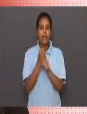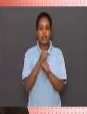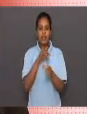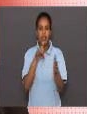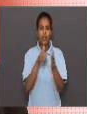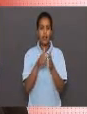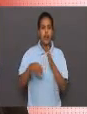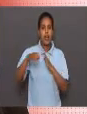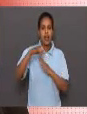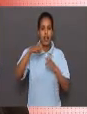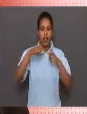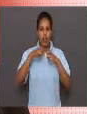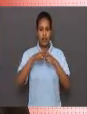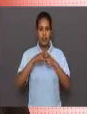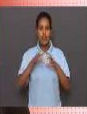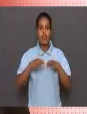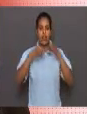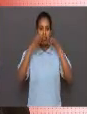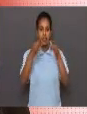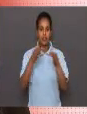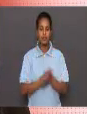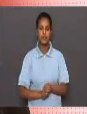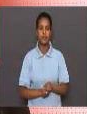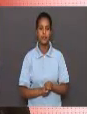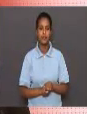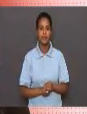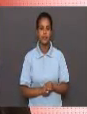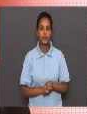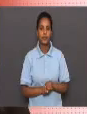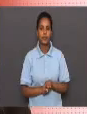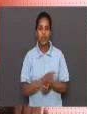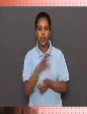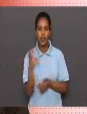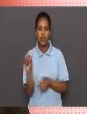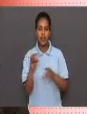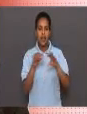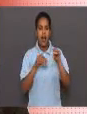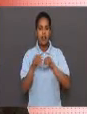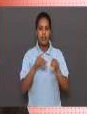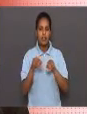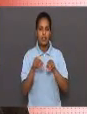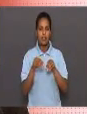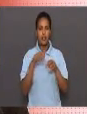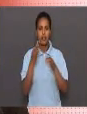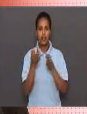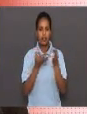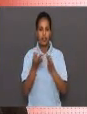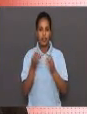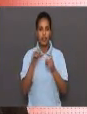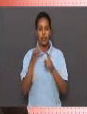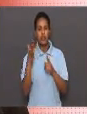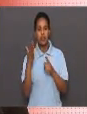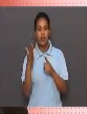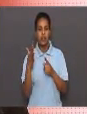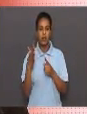it electrically conductive. And active refers to a